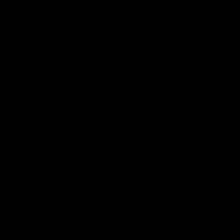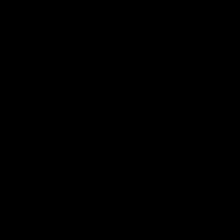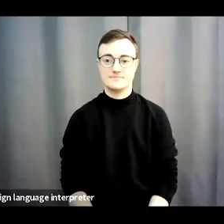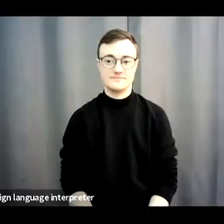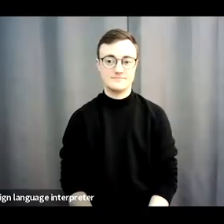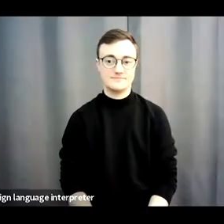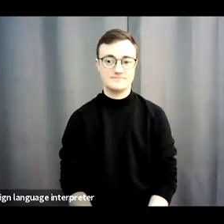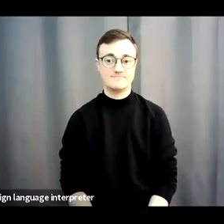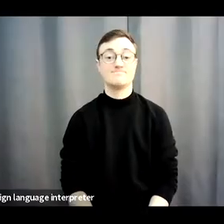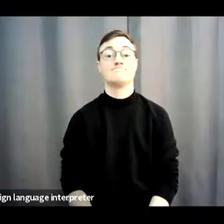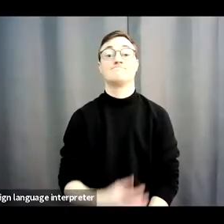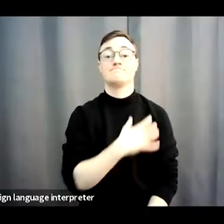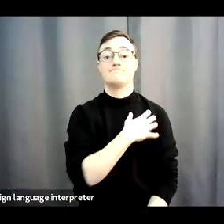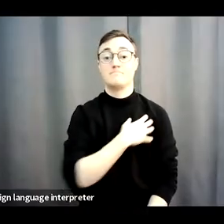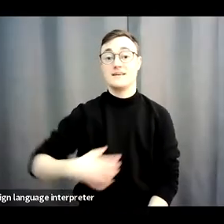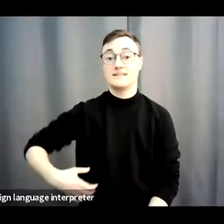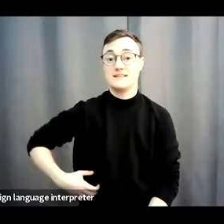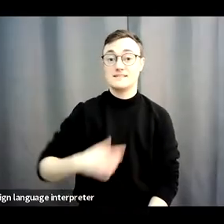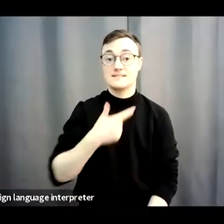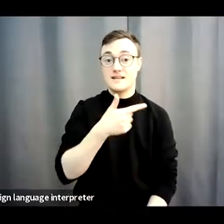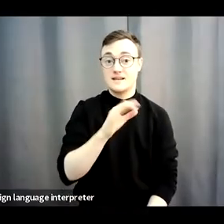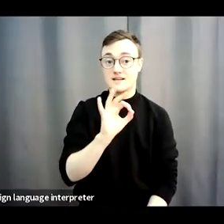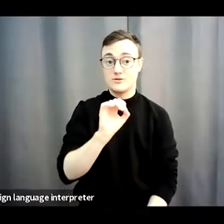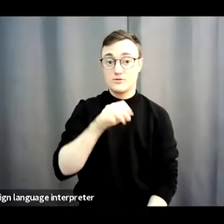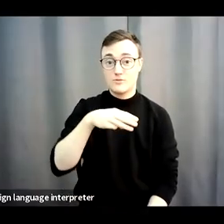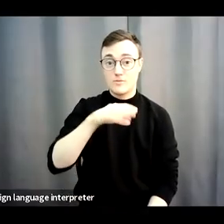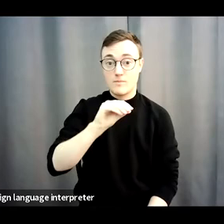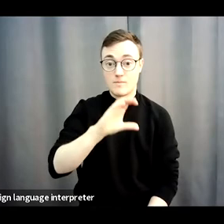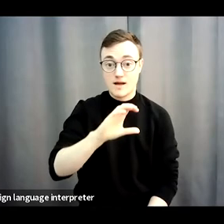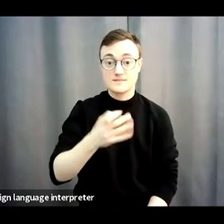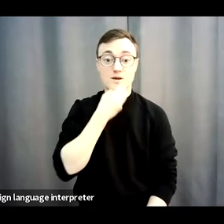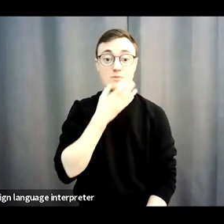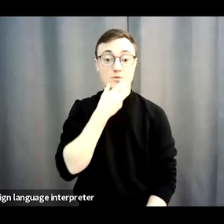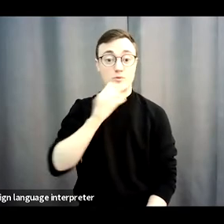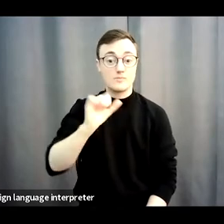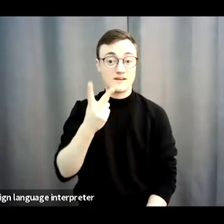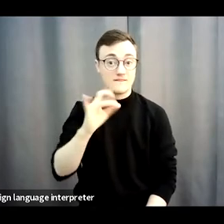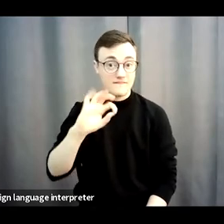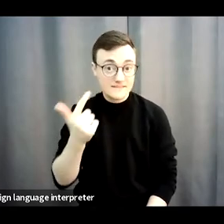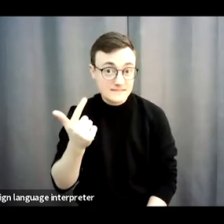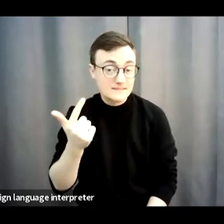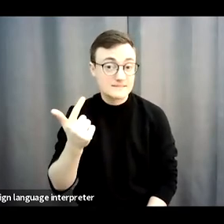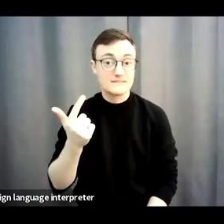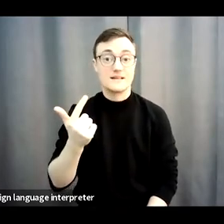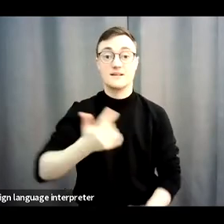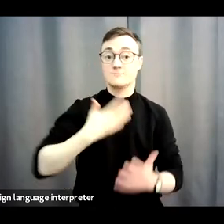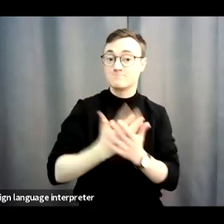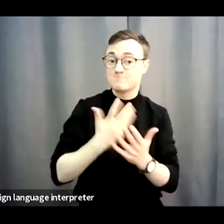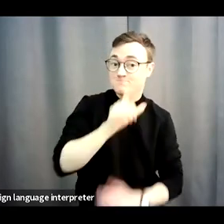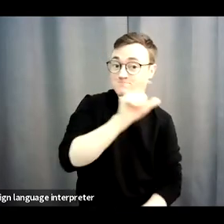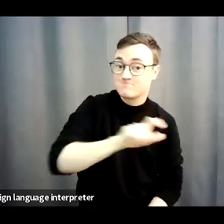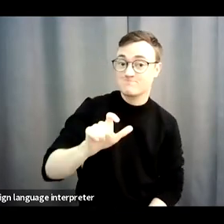Minister Thomas Blomqvist, honored speakers, national experts, youth delegates,